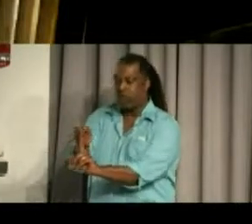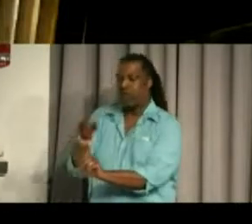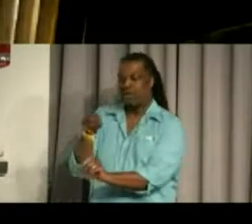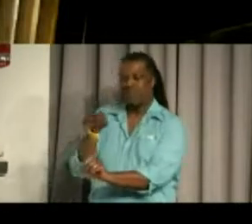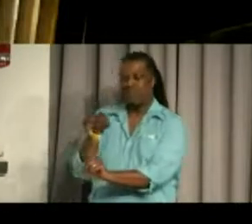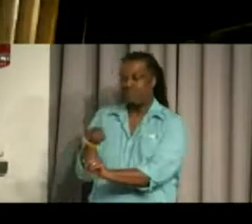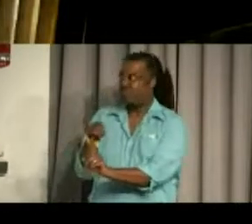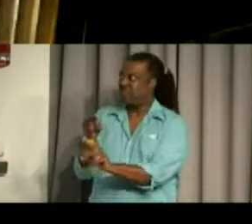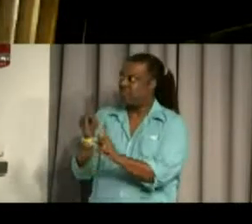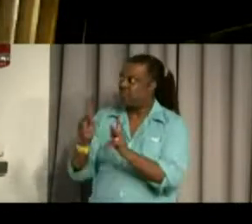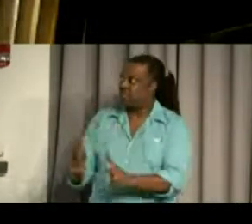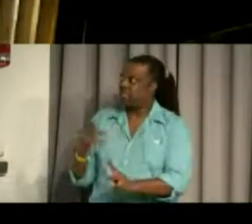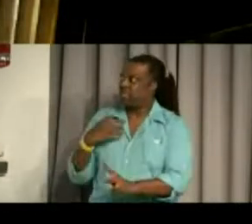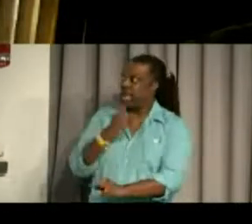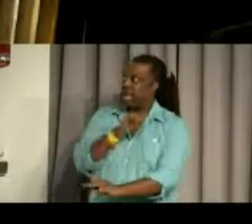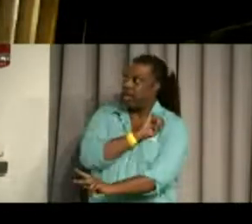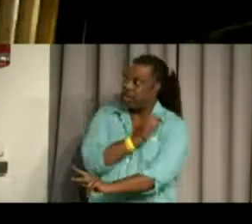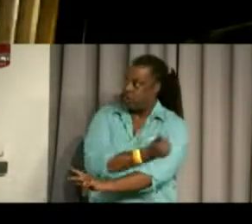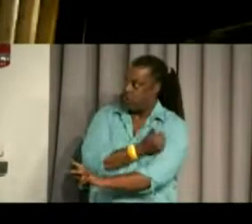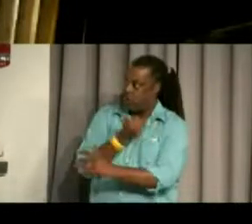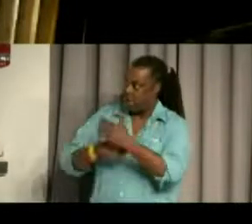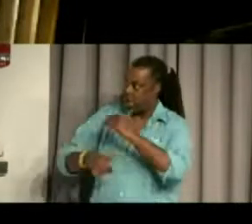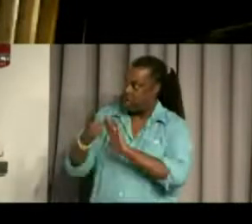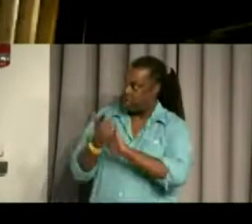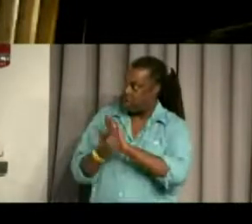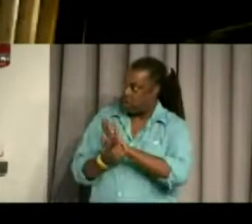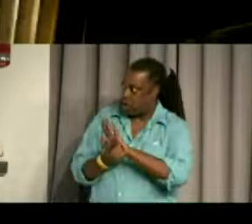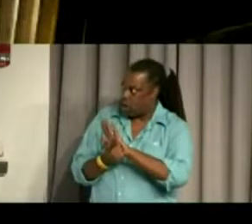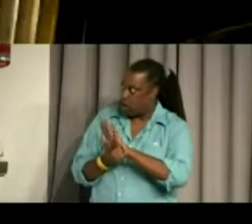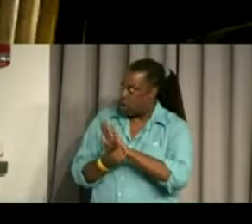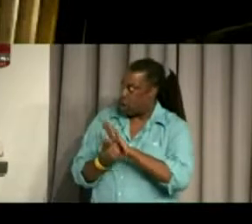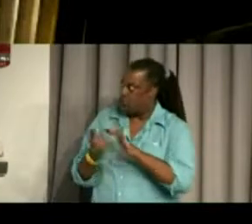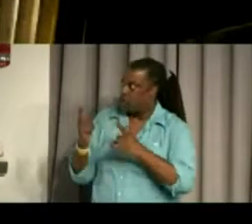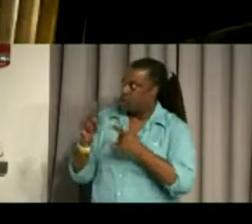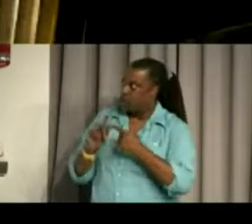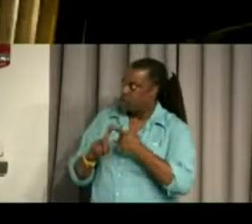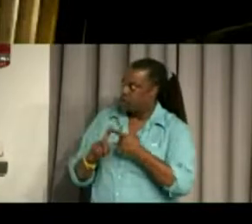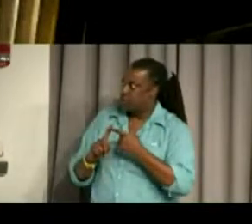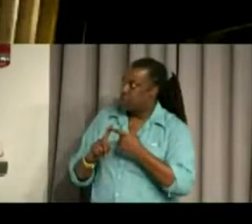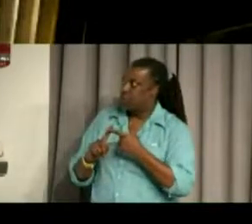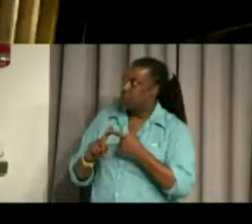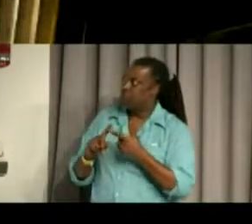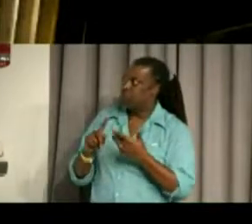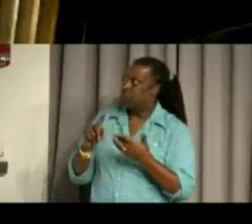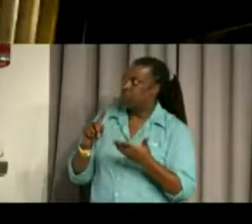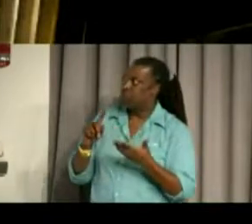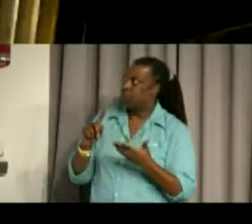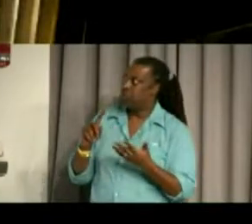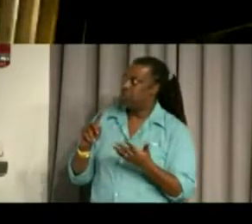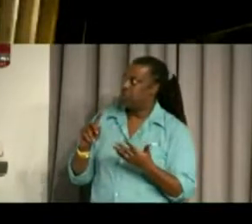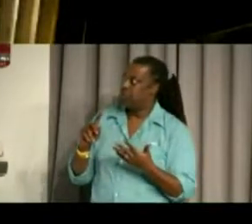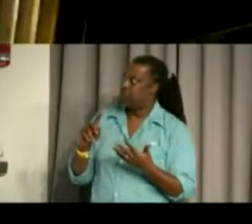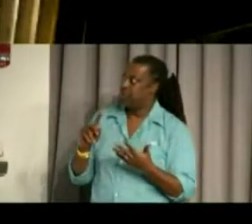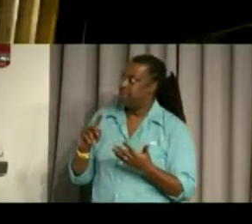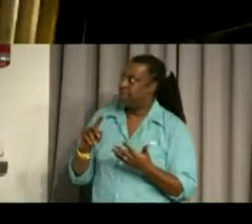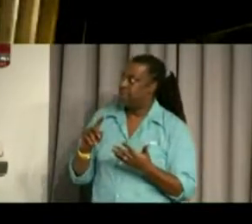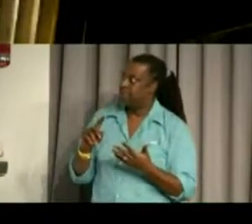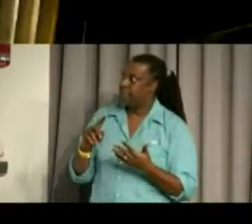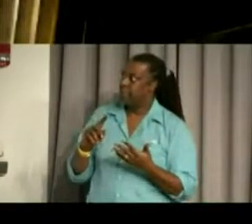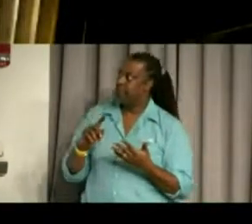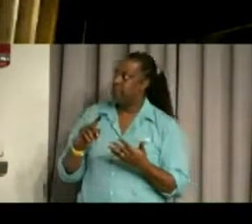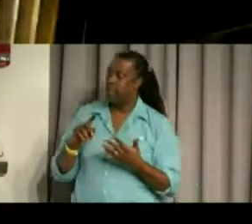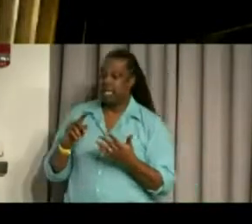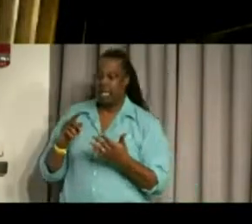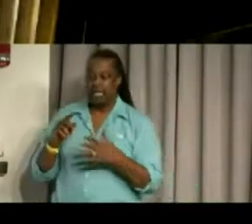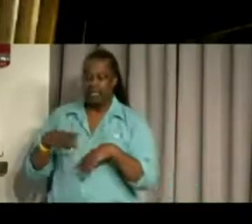person had the authority under this law to relieve the legislative